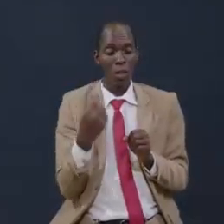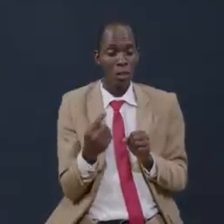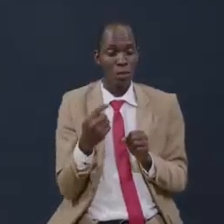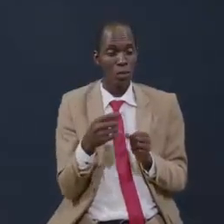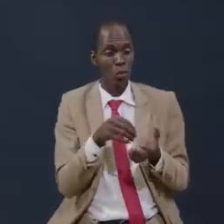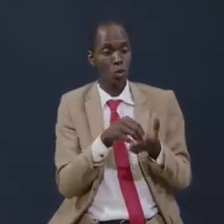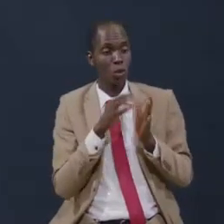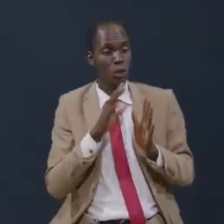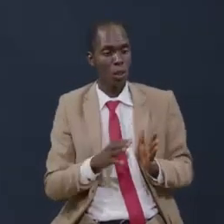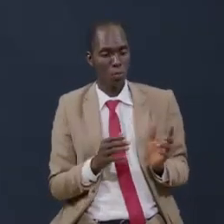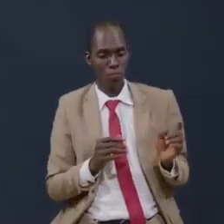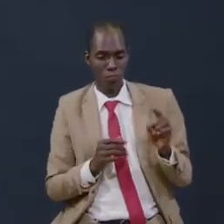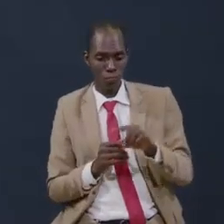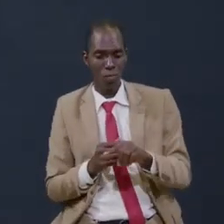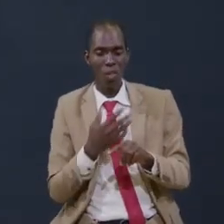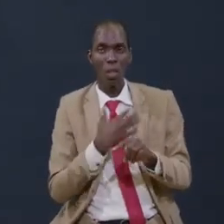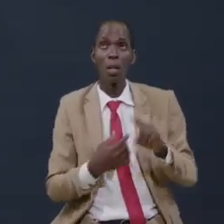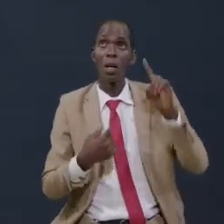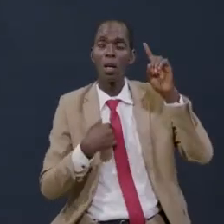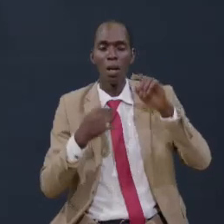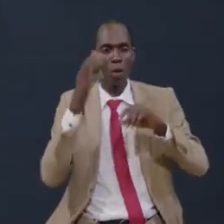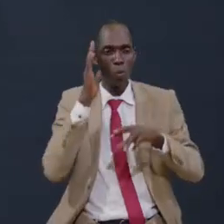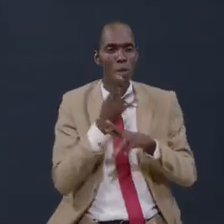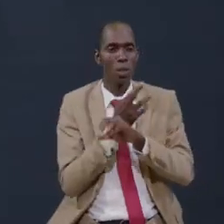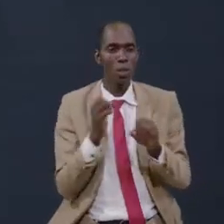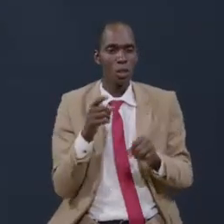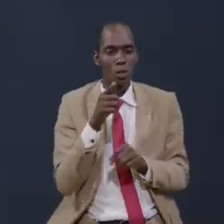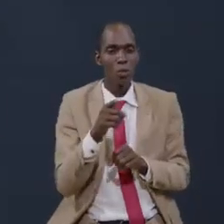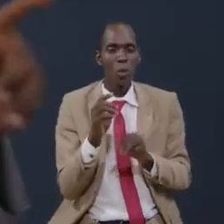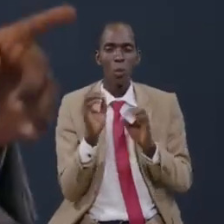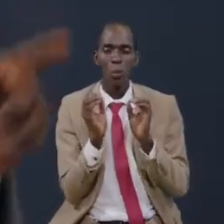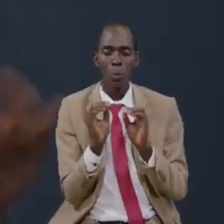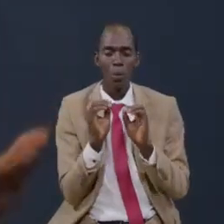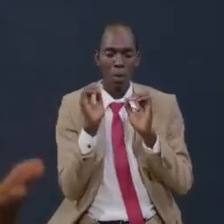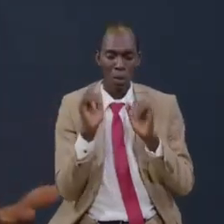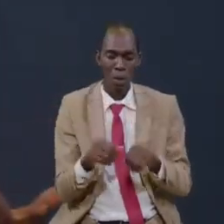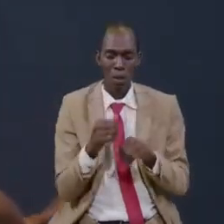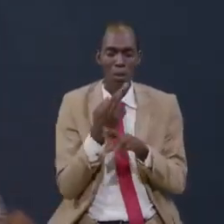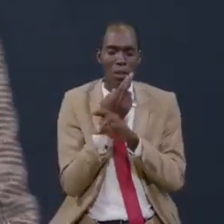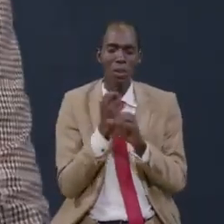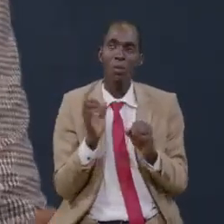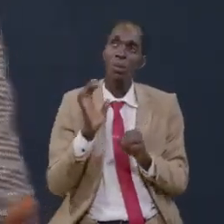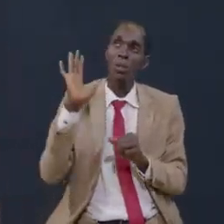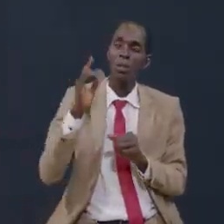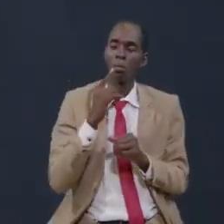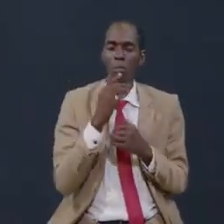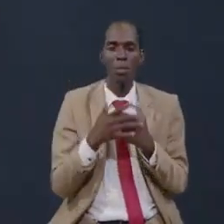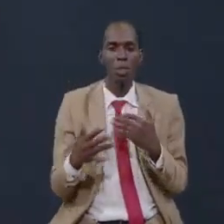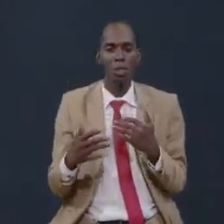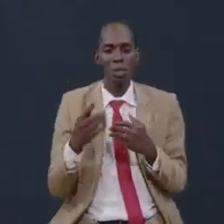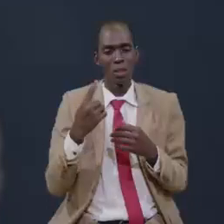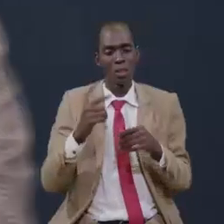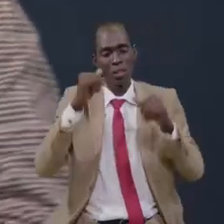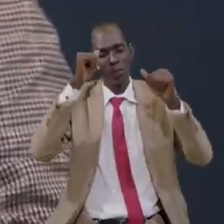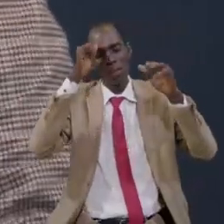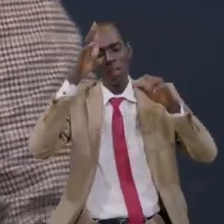will redeem you. None can redeem his brother. The father cannot redeem the son. The